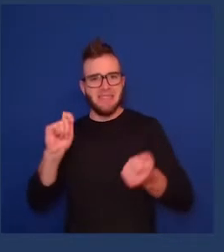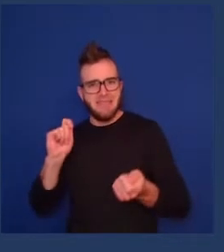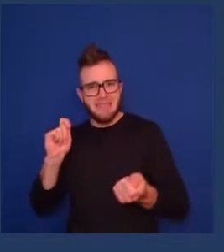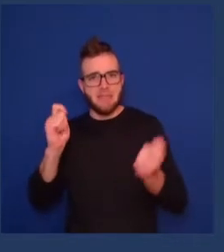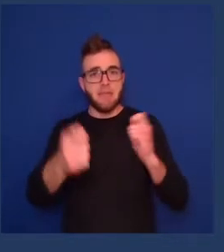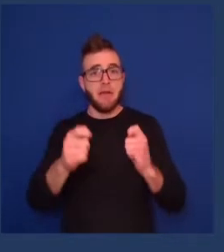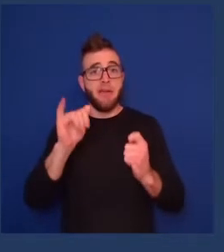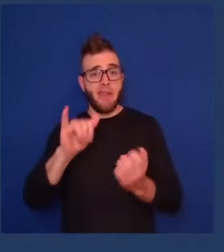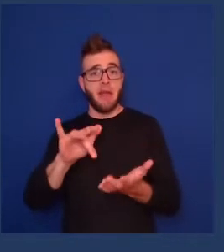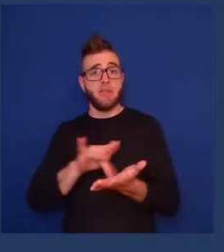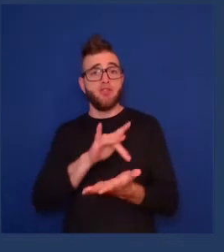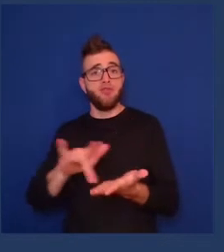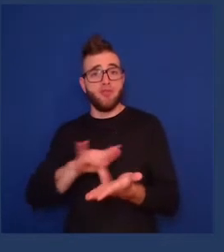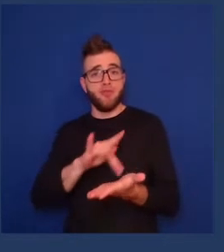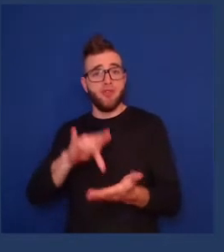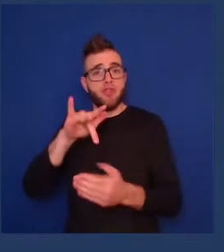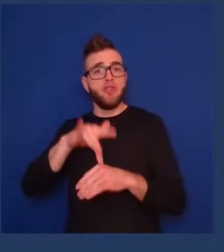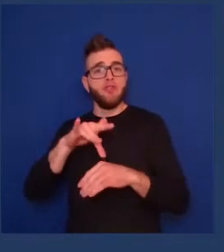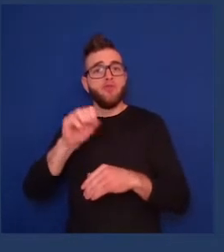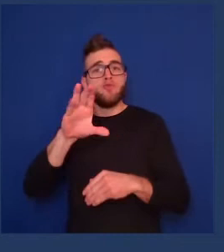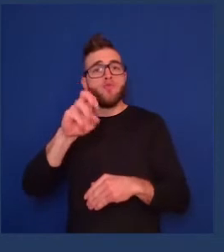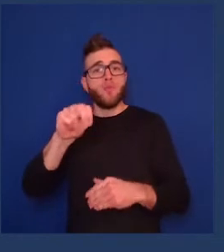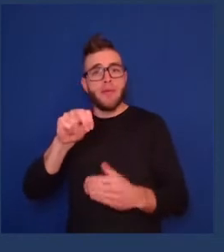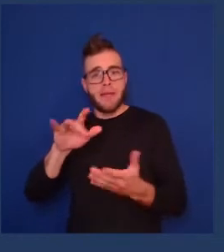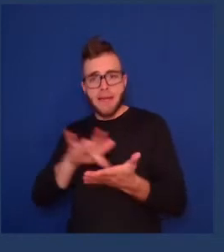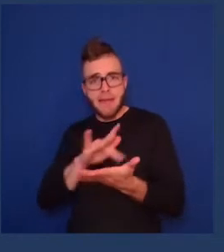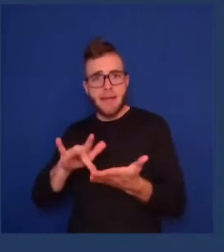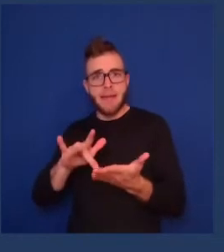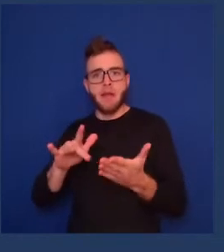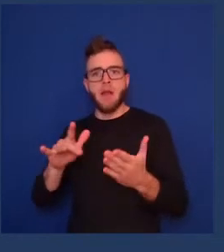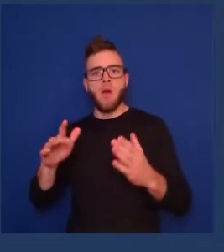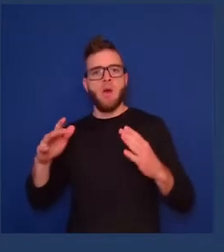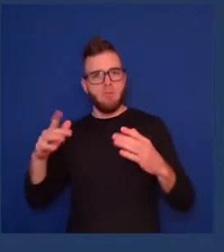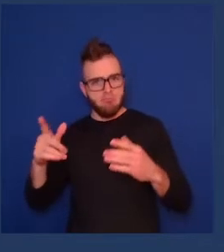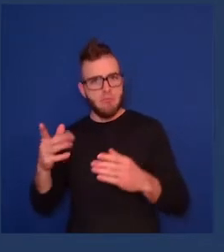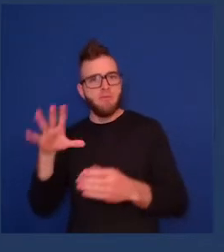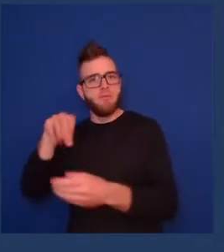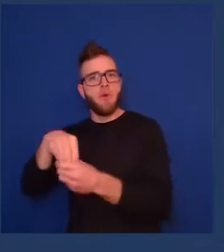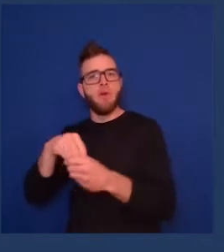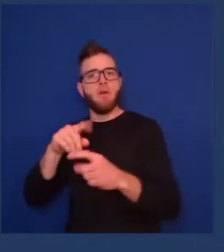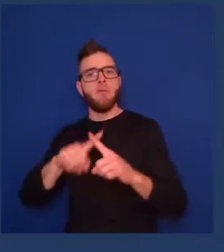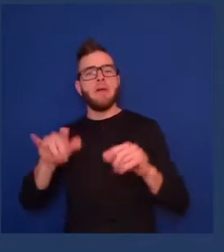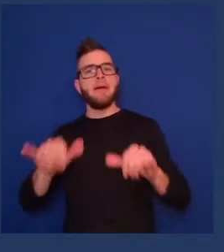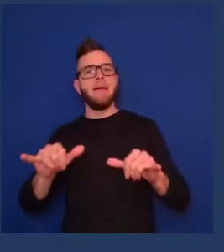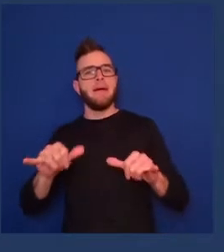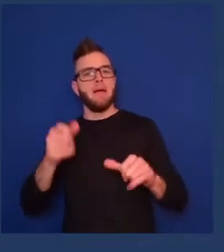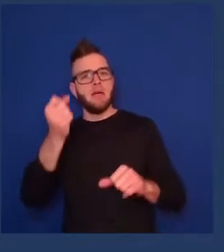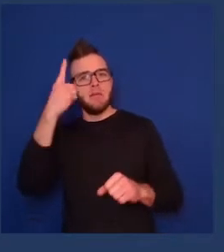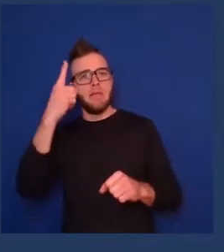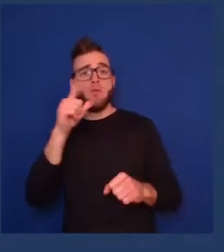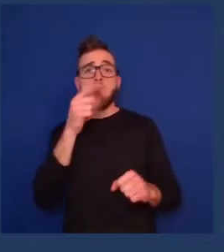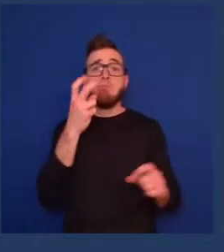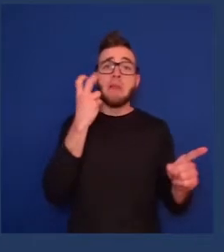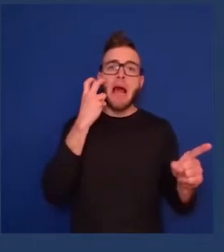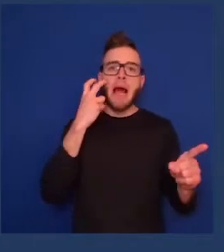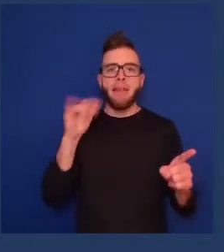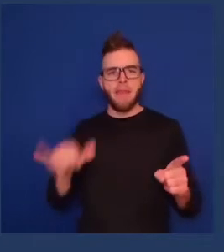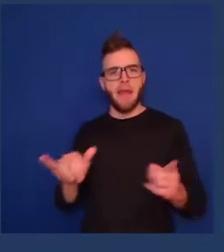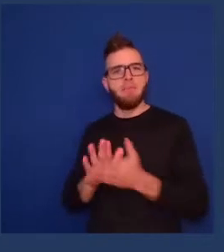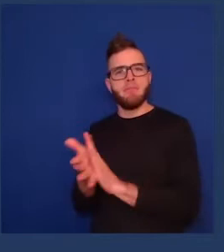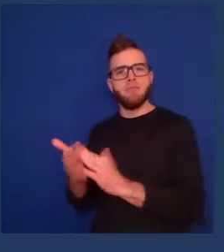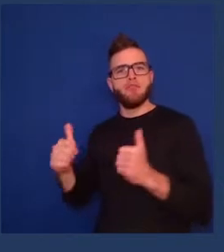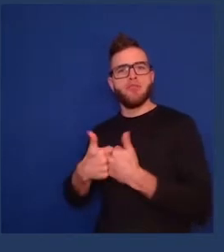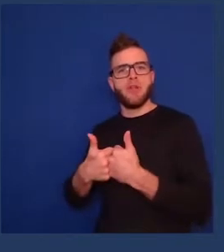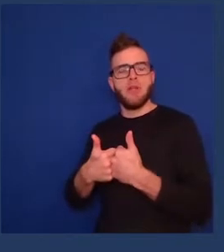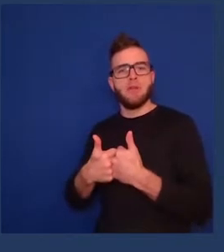advances in technology, the touch screen, but recognize that it created new challenges and barriers for